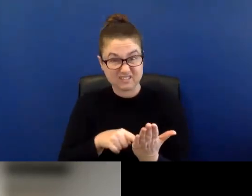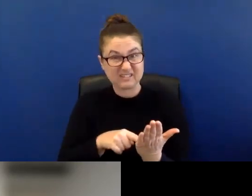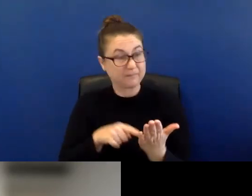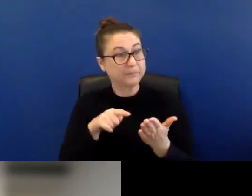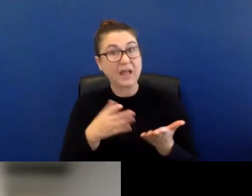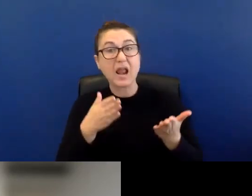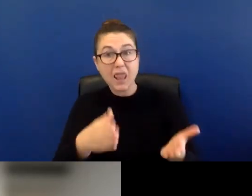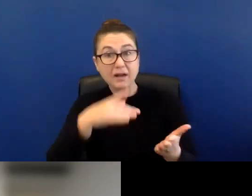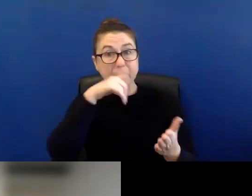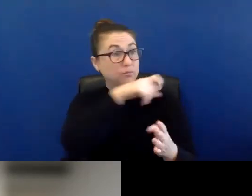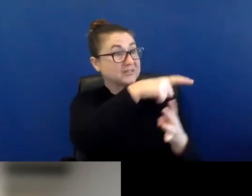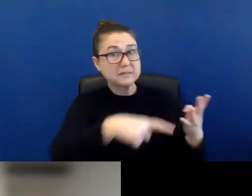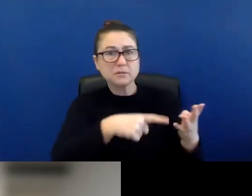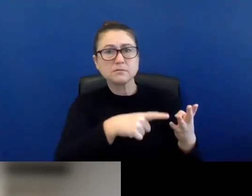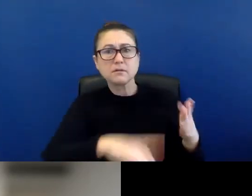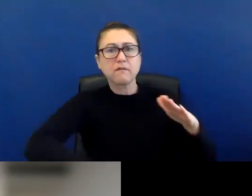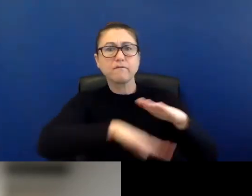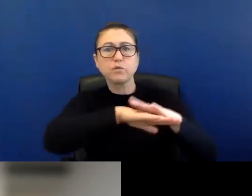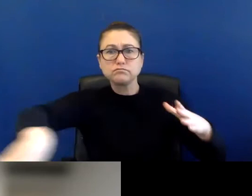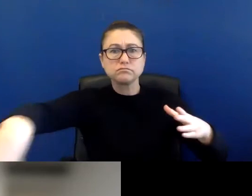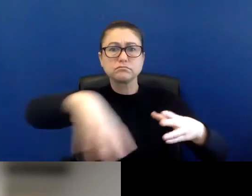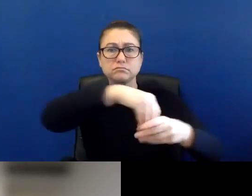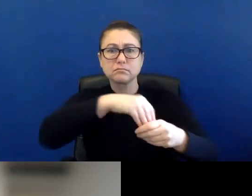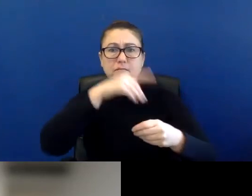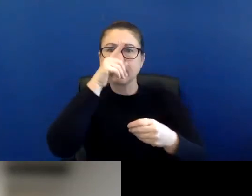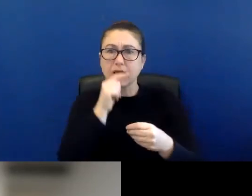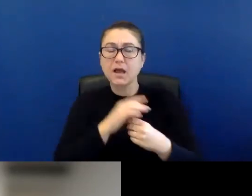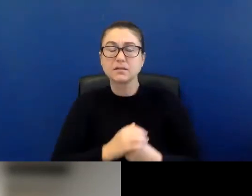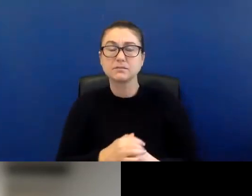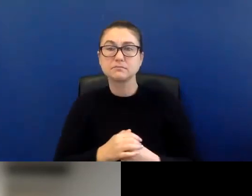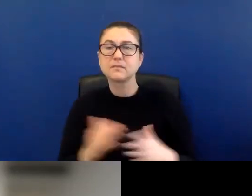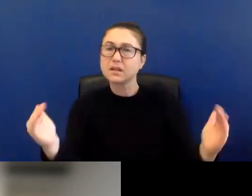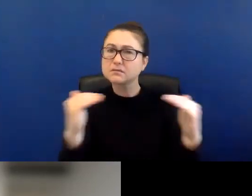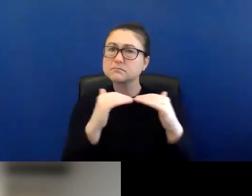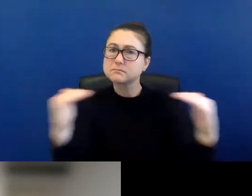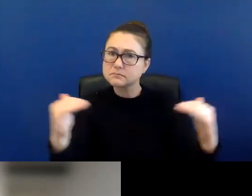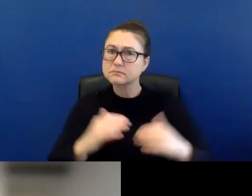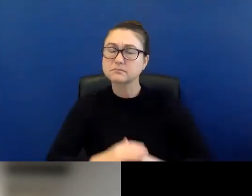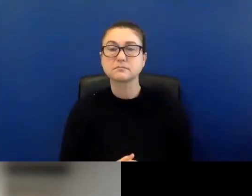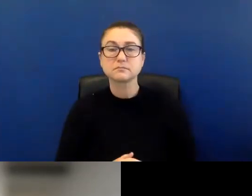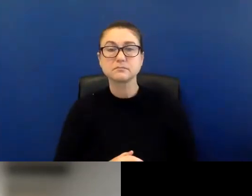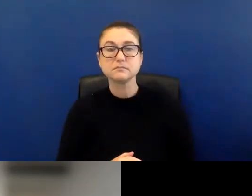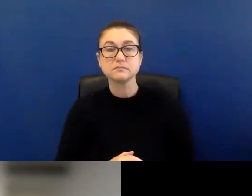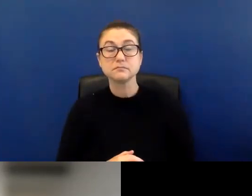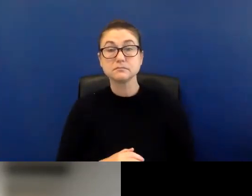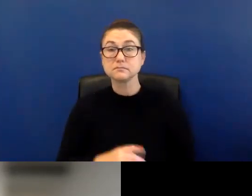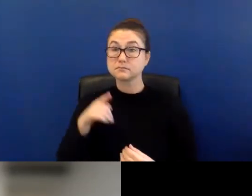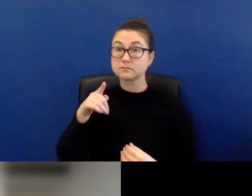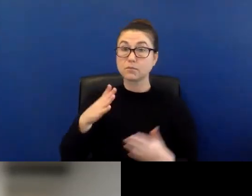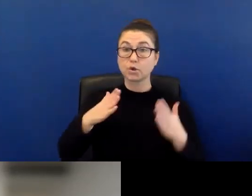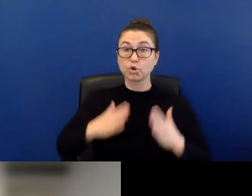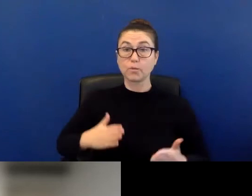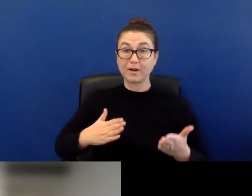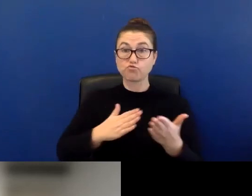participate on an equal basis to others. It is important that when we consider human rights and